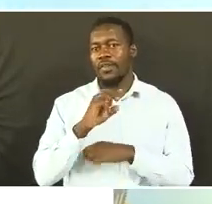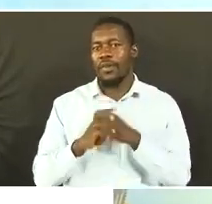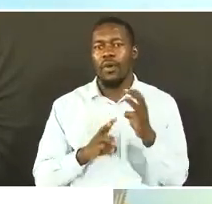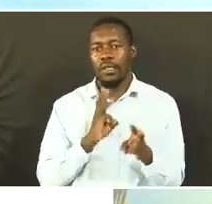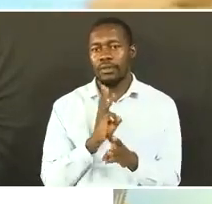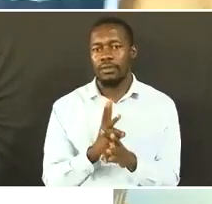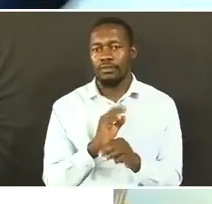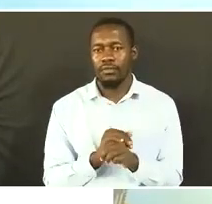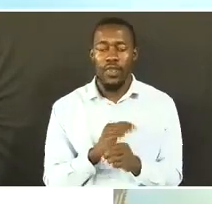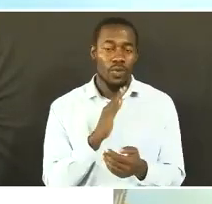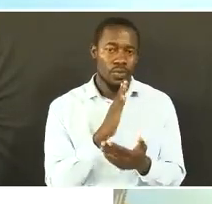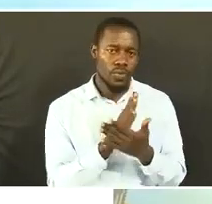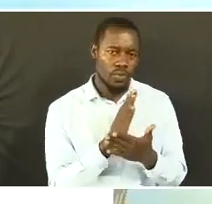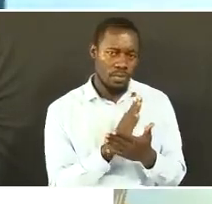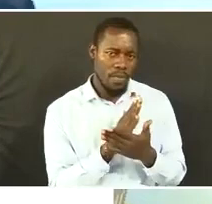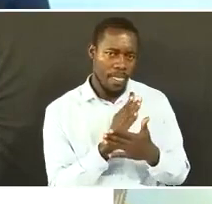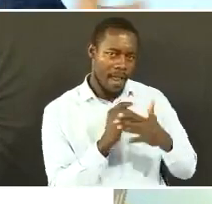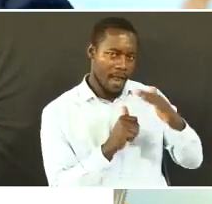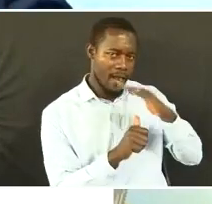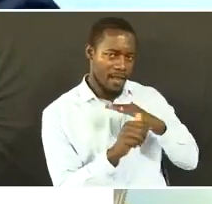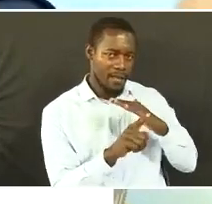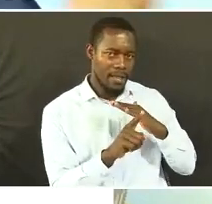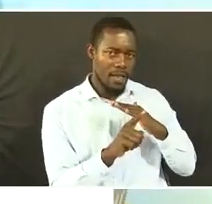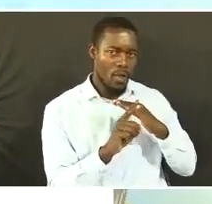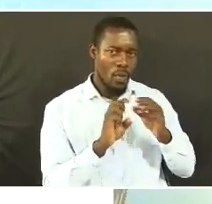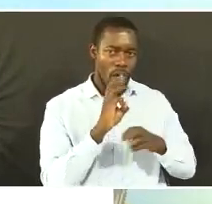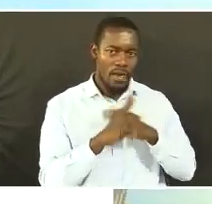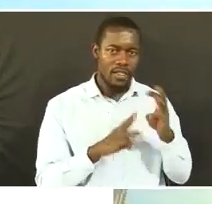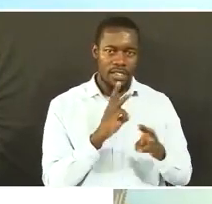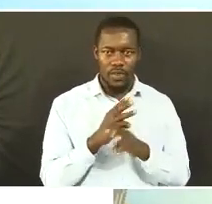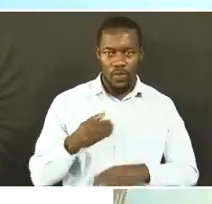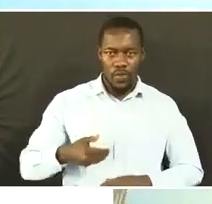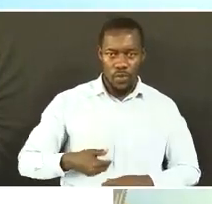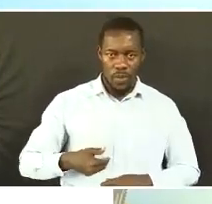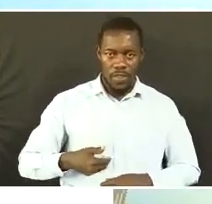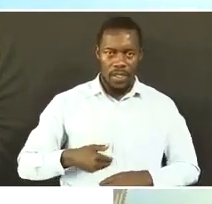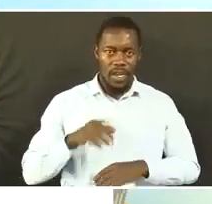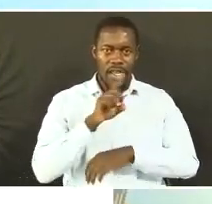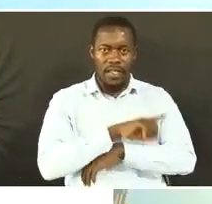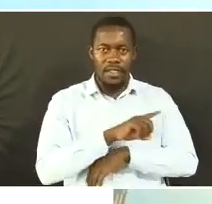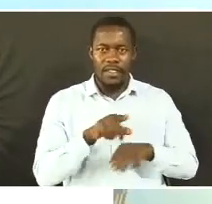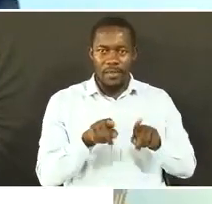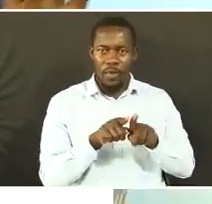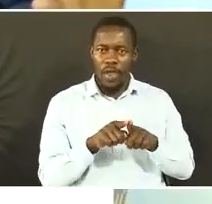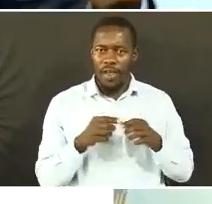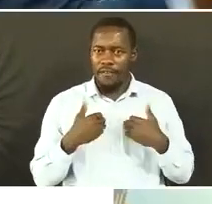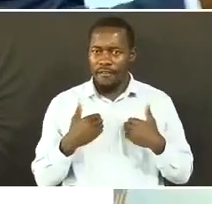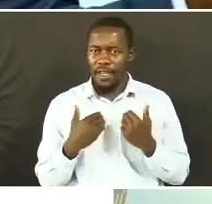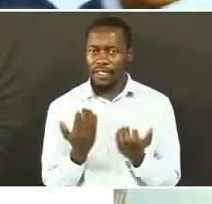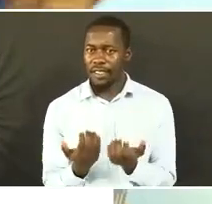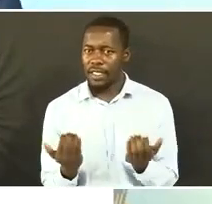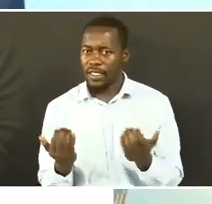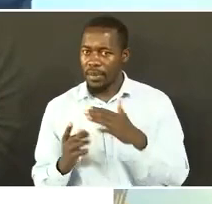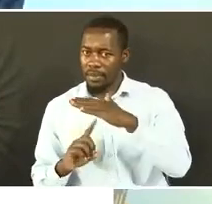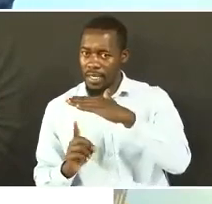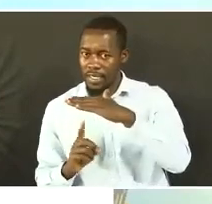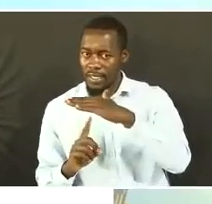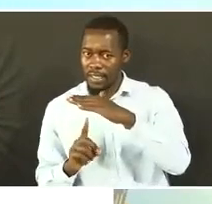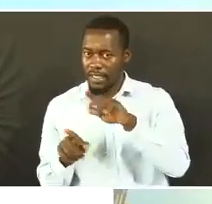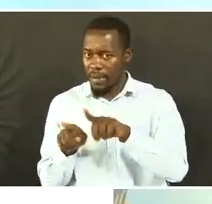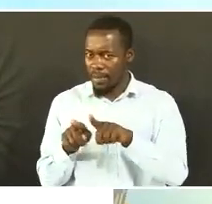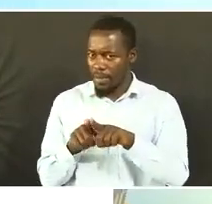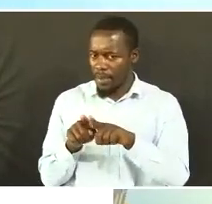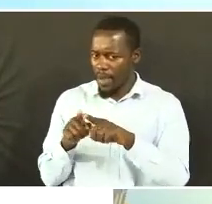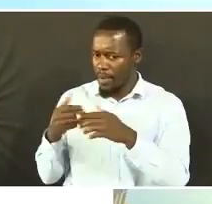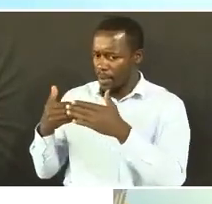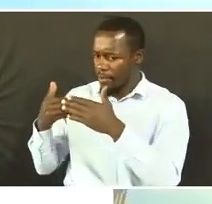faith. Of course, under that umbrella, we travel through all the way from the children's ministry, of which it was also the